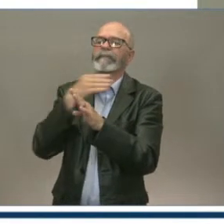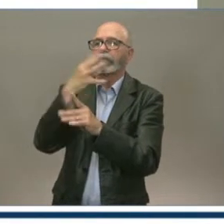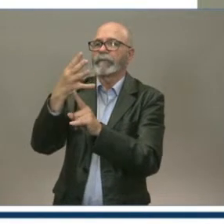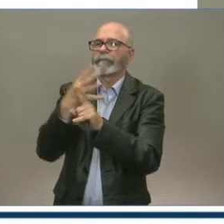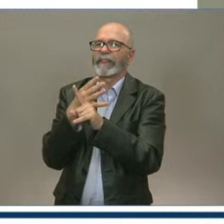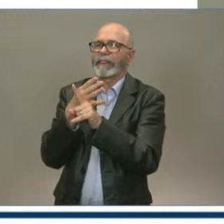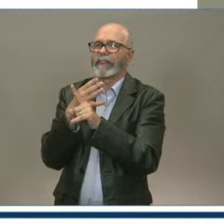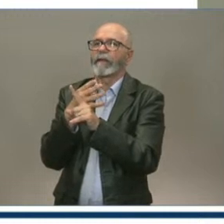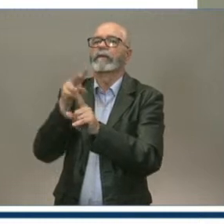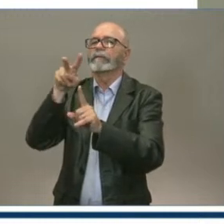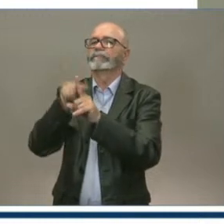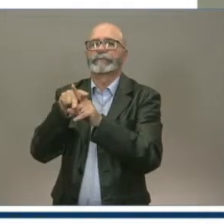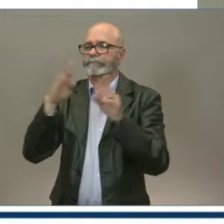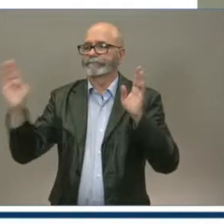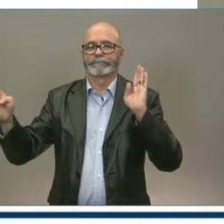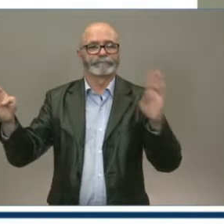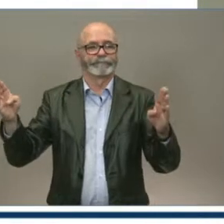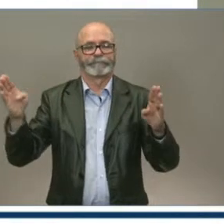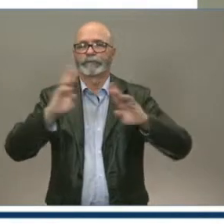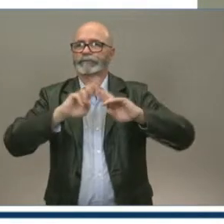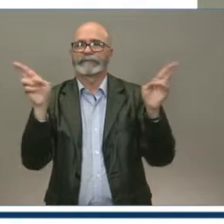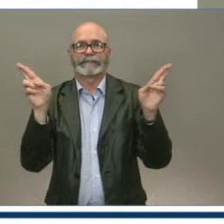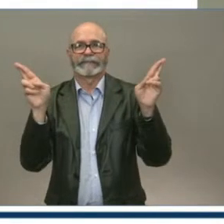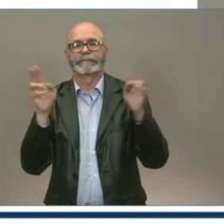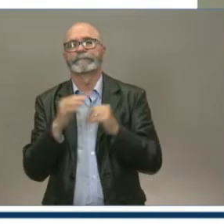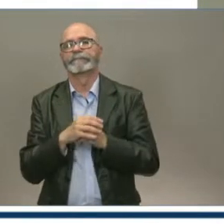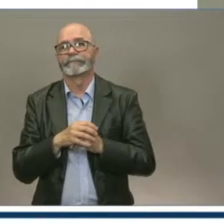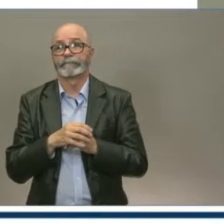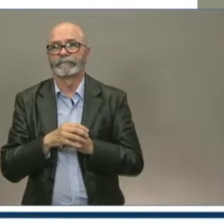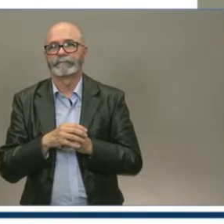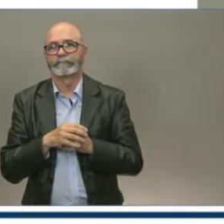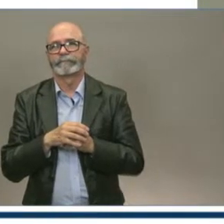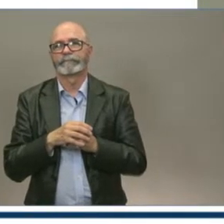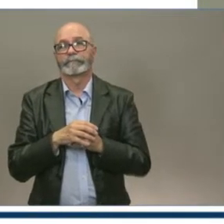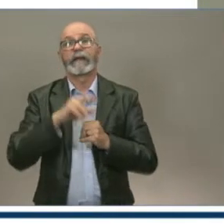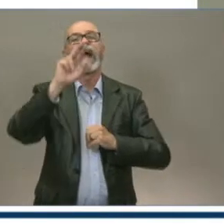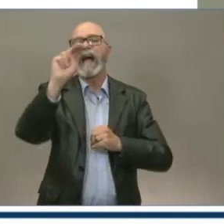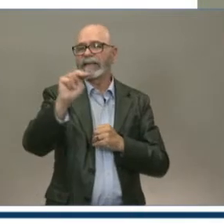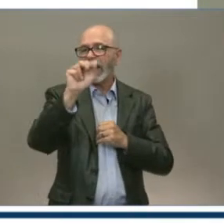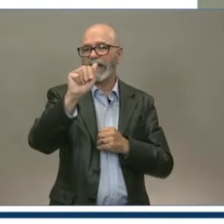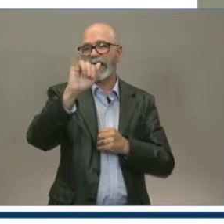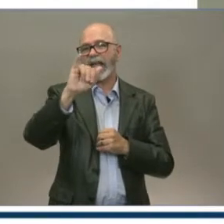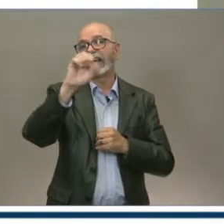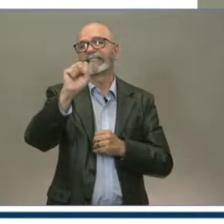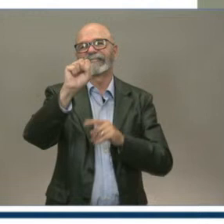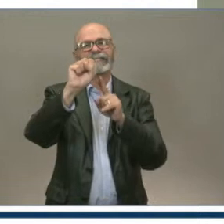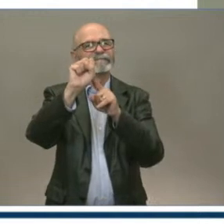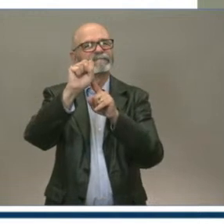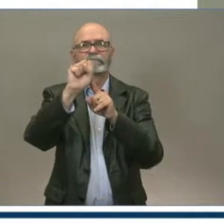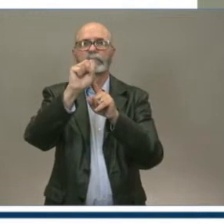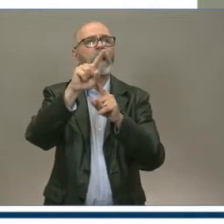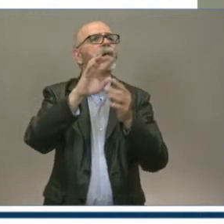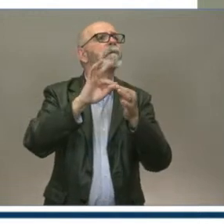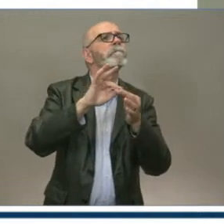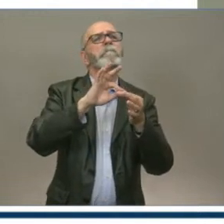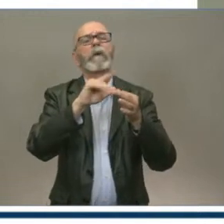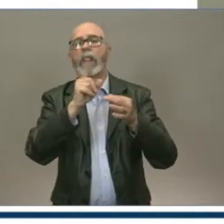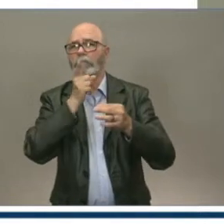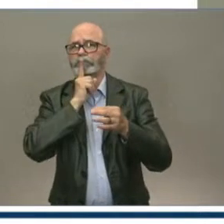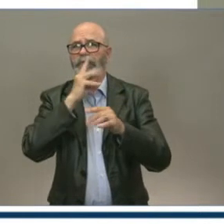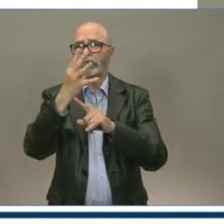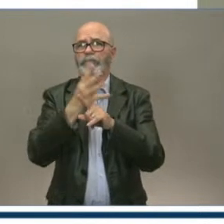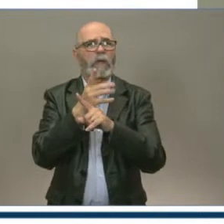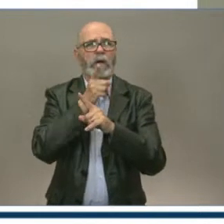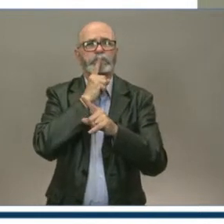appointment now. We have to understand that the NACI recommendation doesn't specify 4 months; it says up to 4 months. So there's nothing that would stop